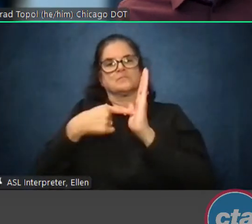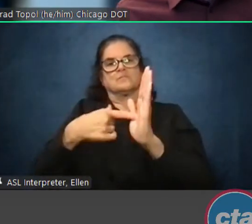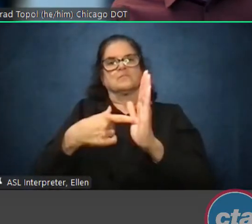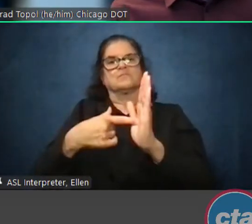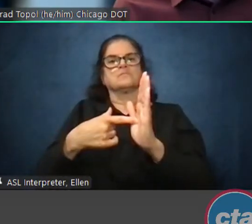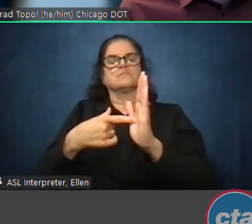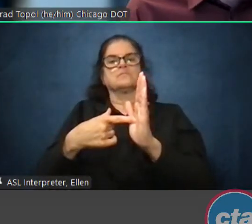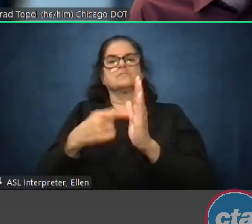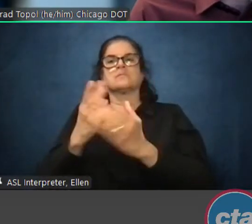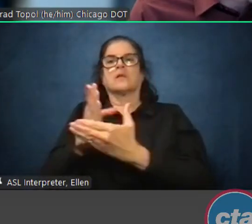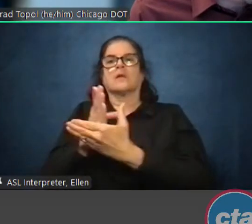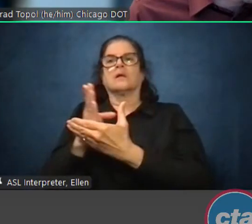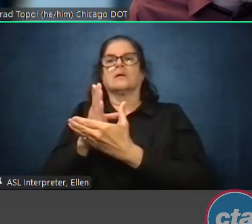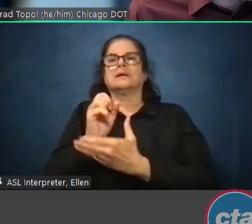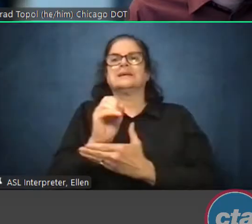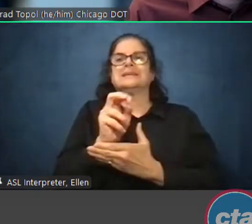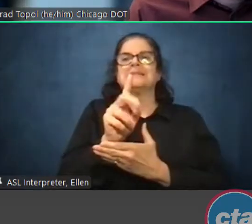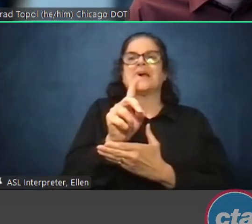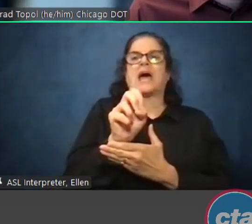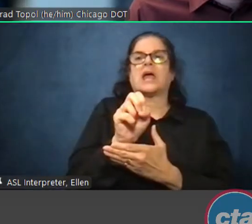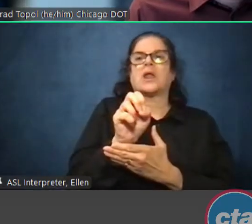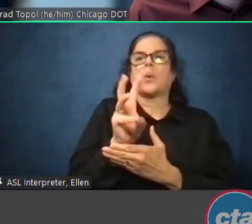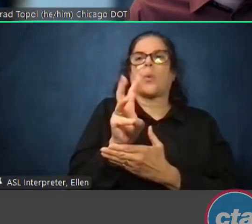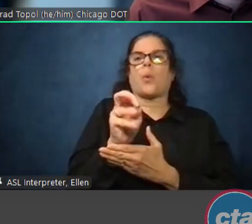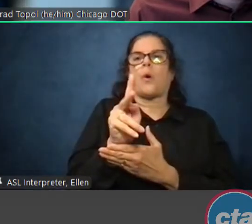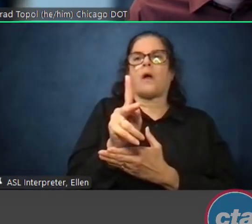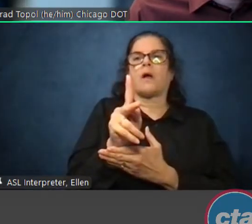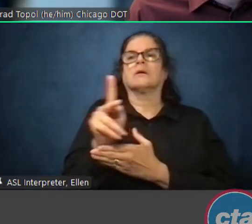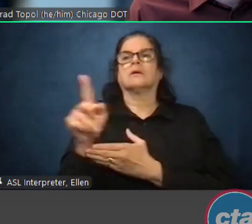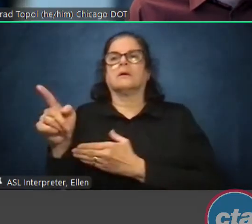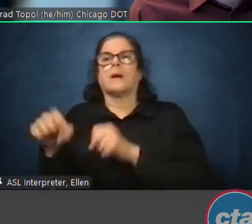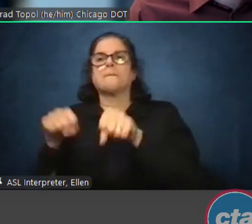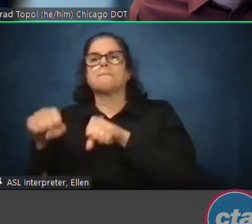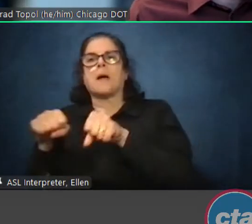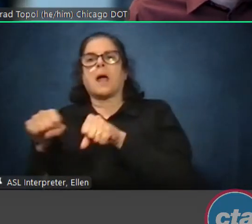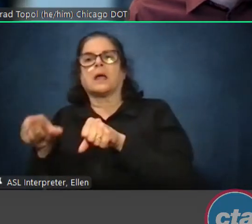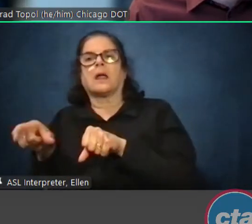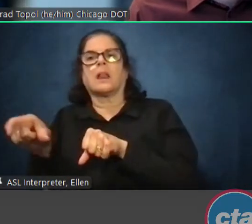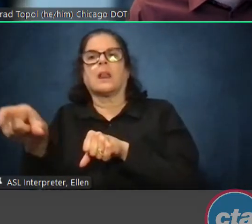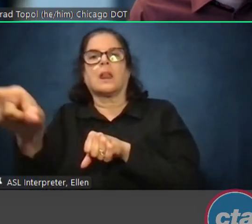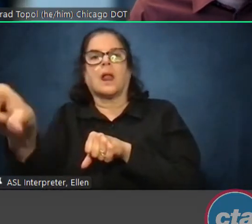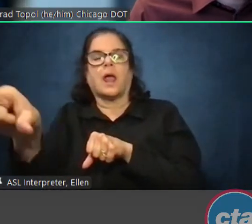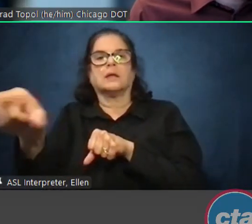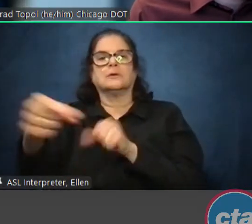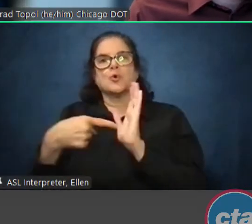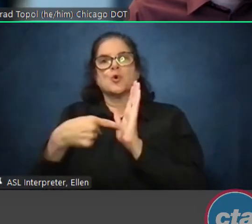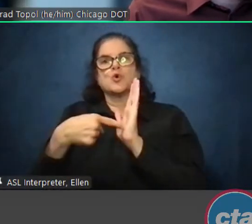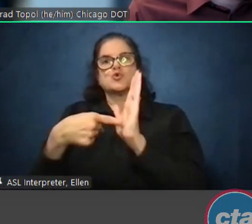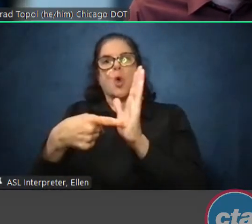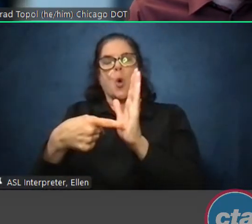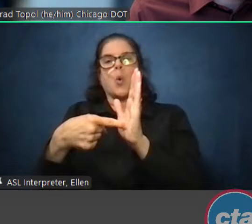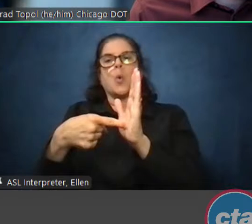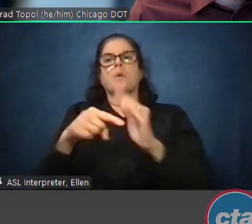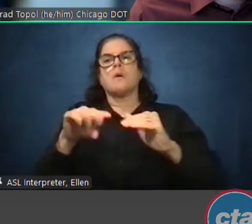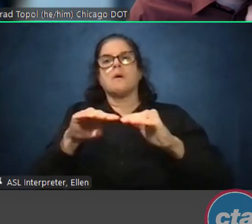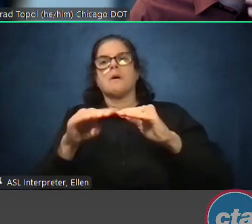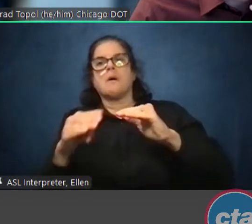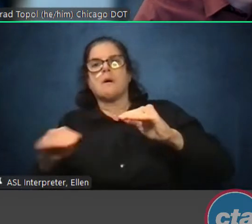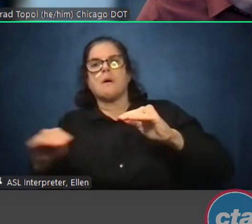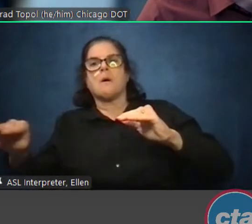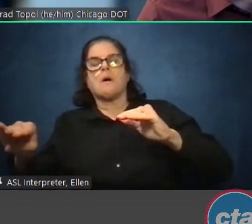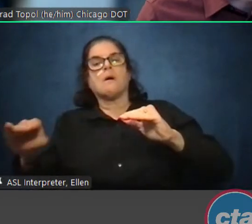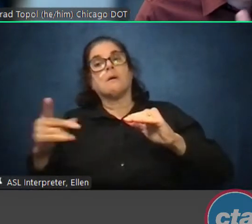edge between a sidewalk and a bike lane space that is the right amount of slope to be detected, but also to be transversed by a person in a